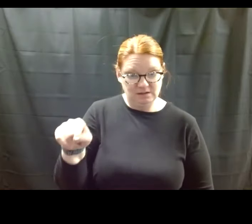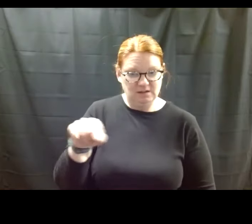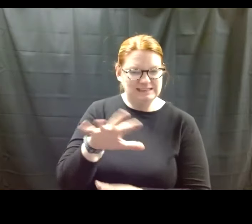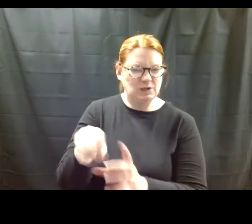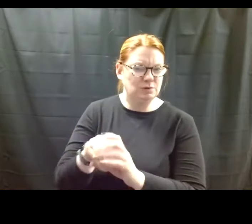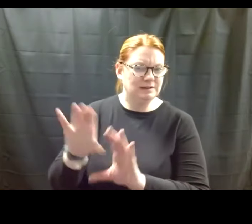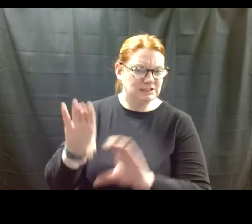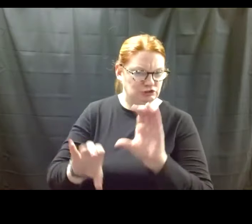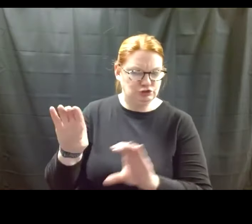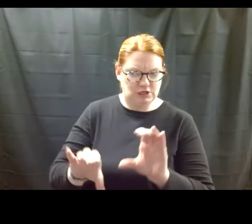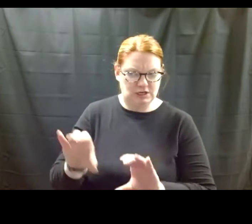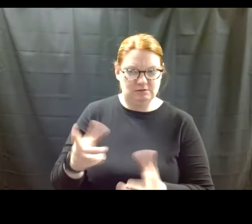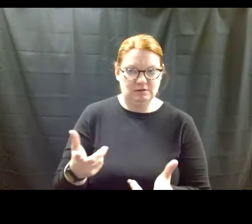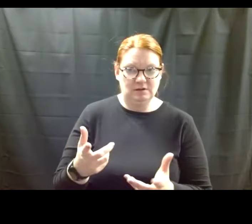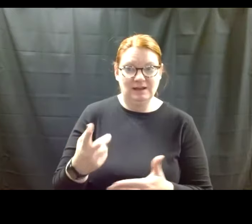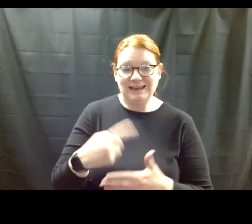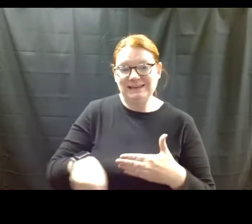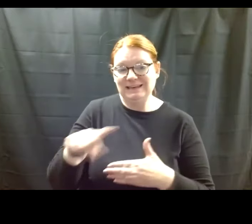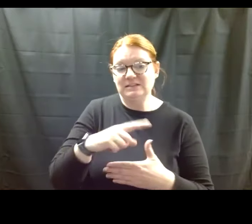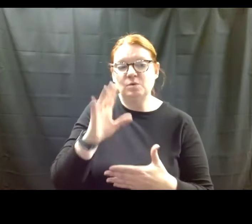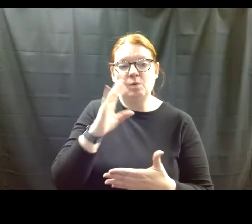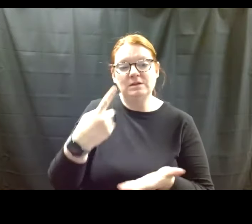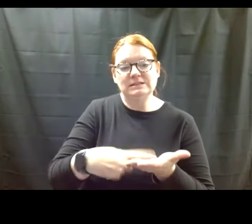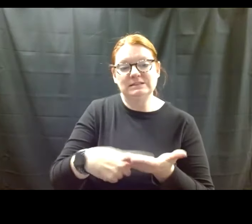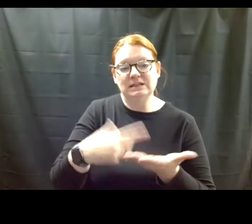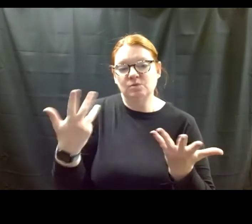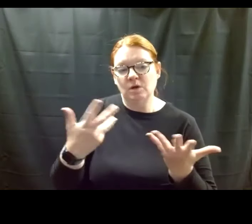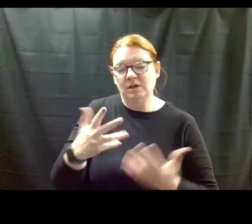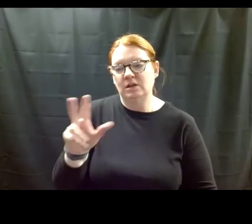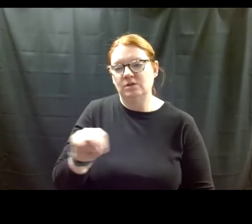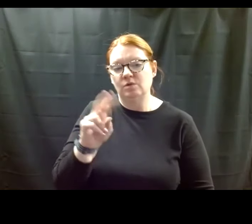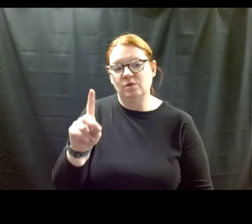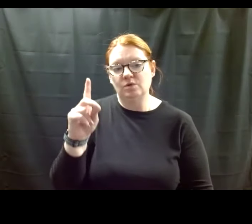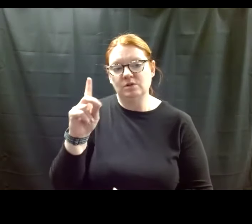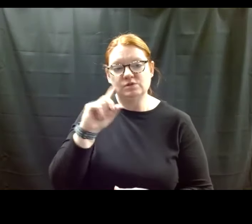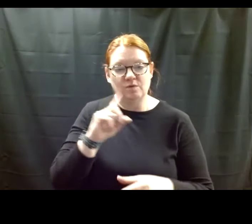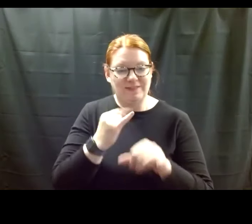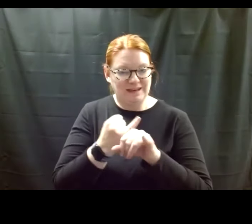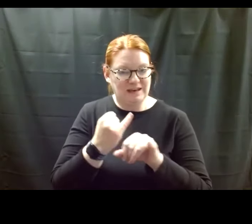and join us next week. We'll talk more about the North Dakota School for the Deaf, but